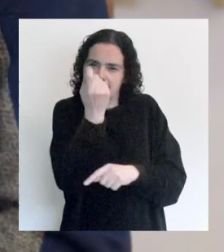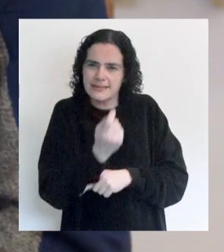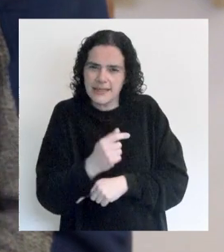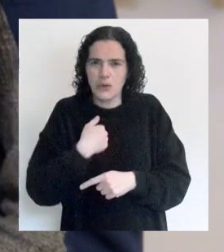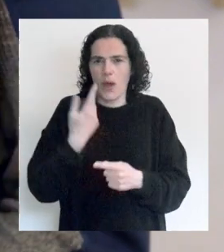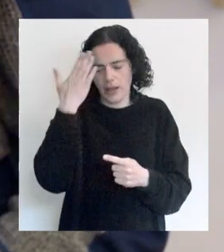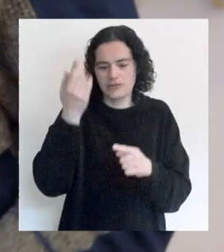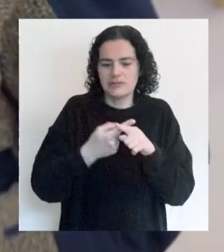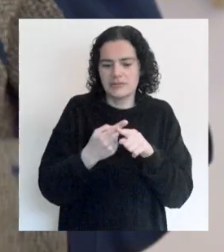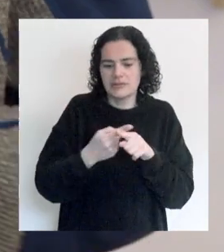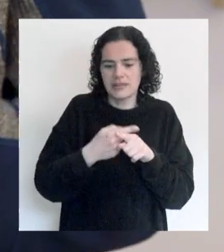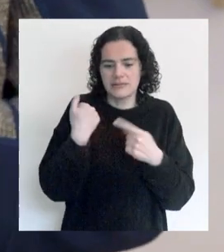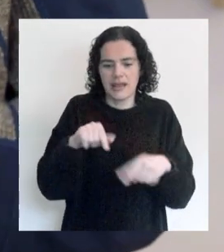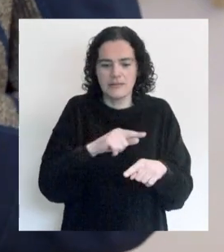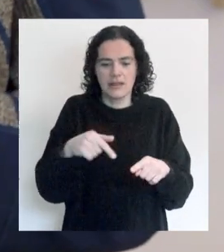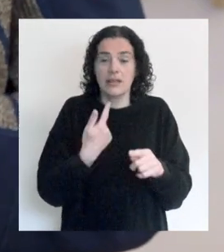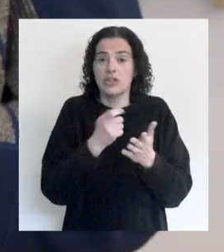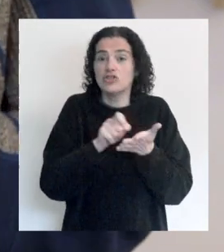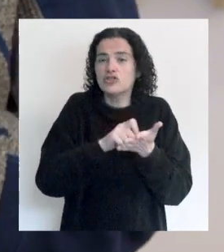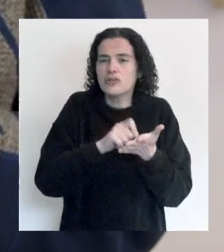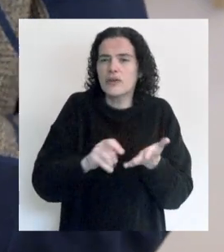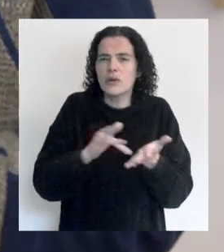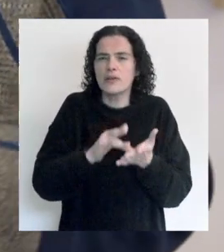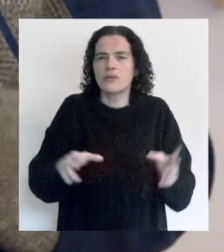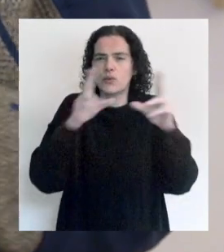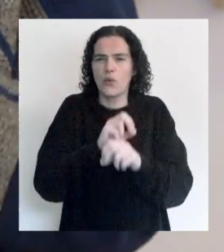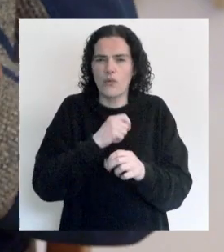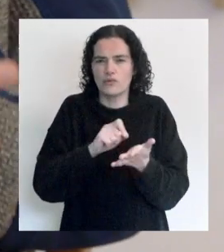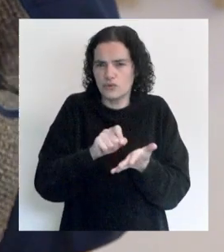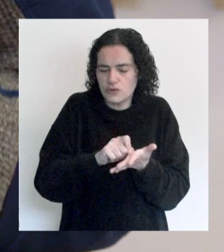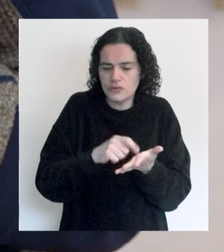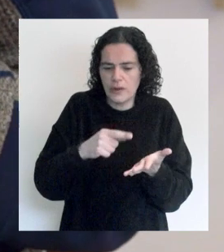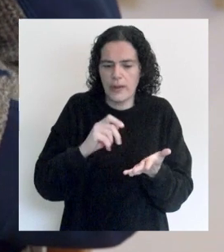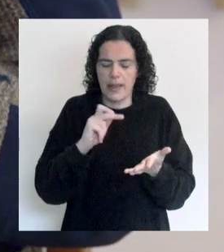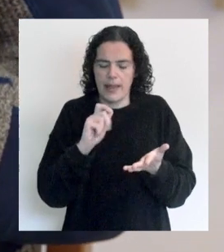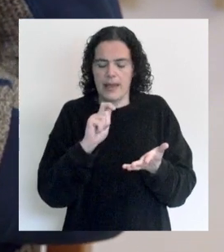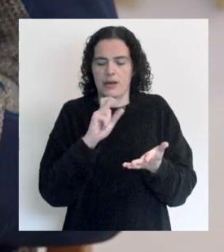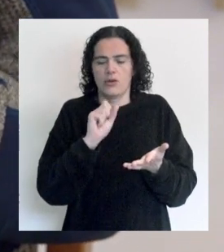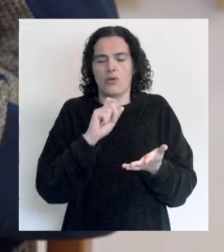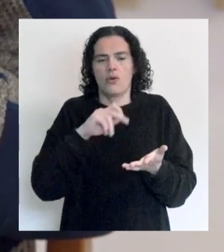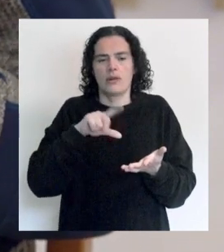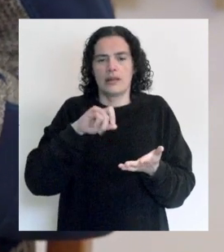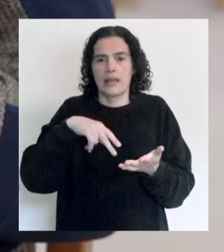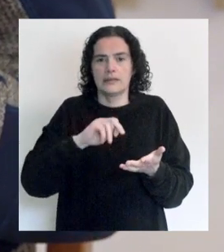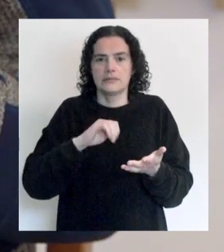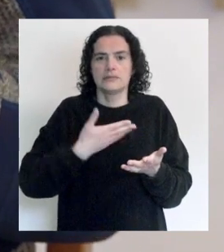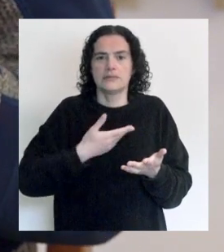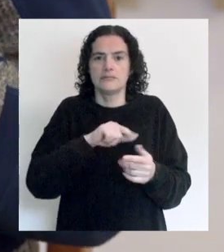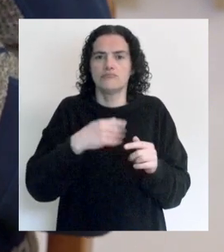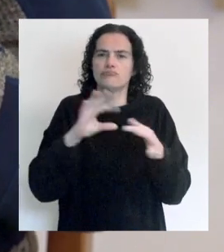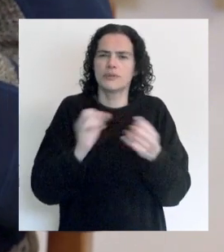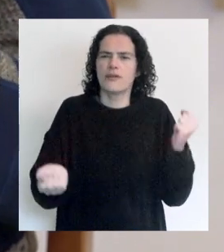think it's interesting that Carlo Rivelli wrote this new book, Helgoland, actually